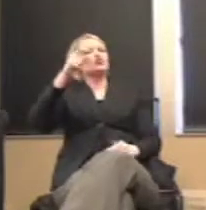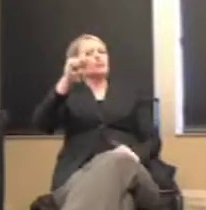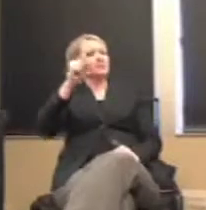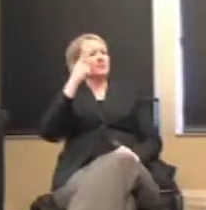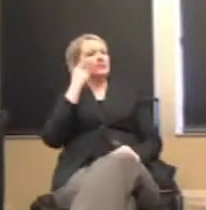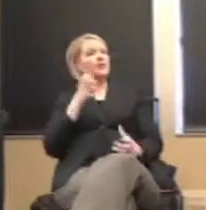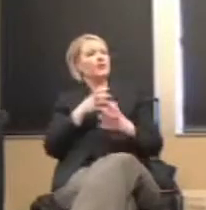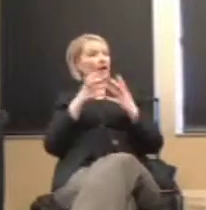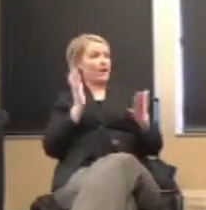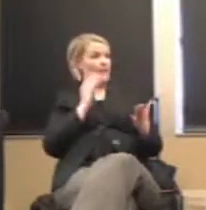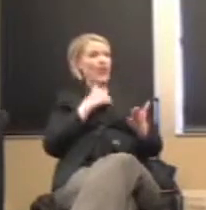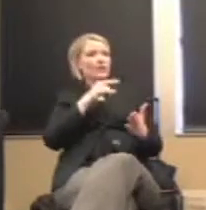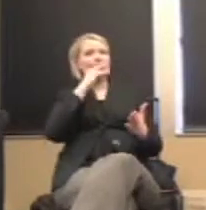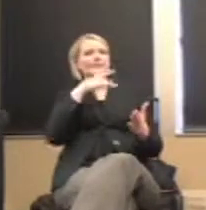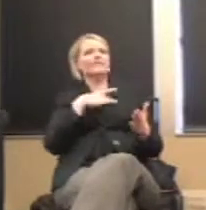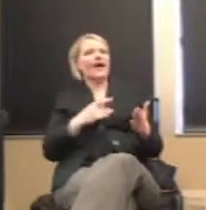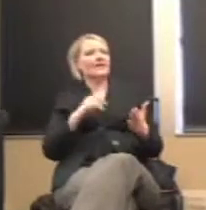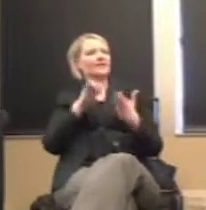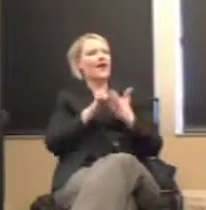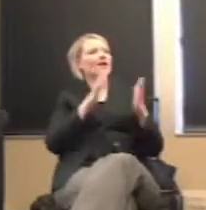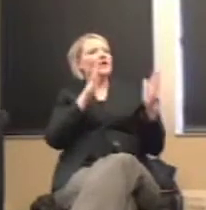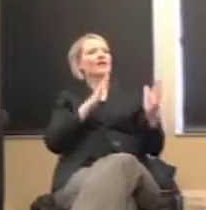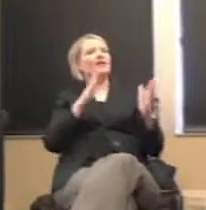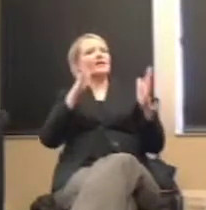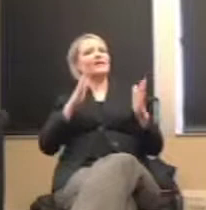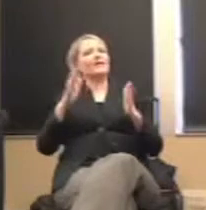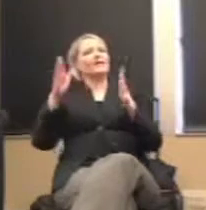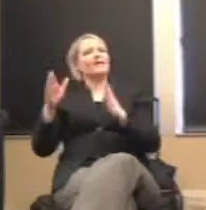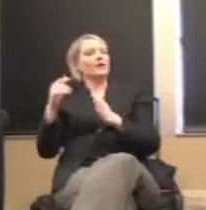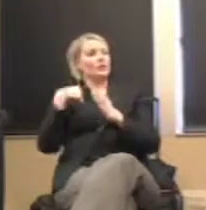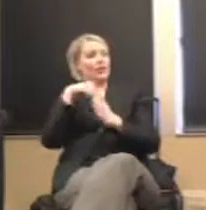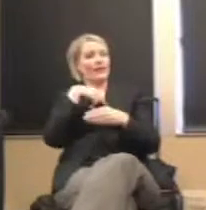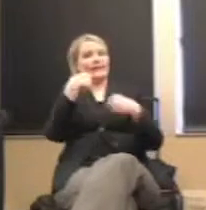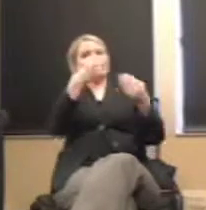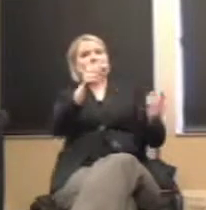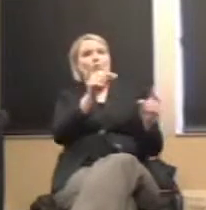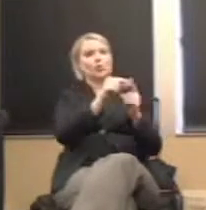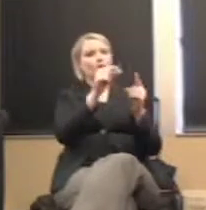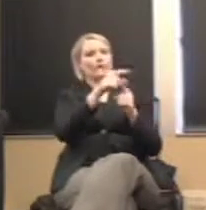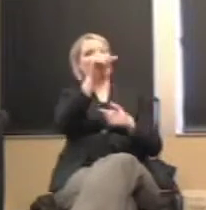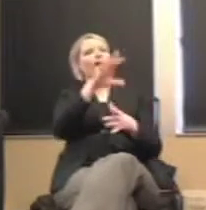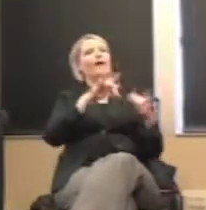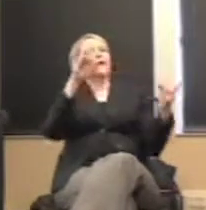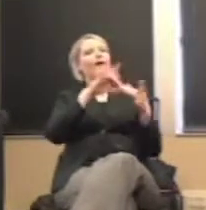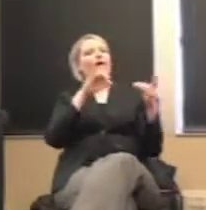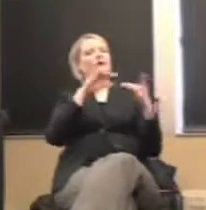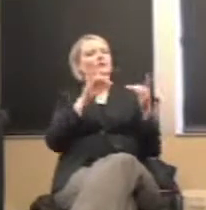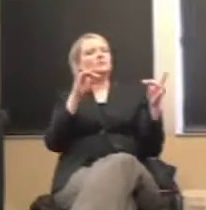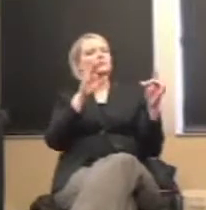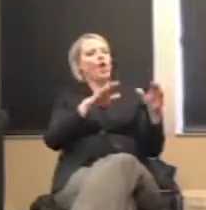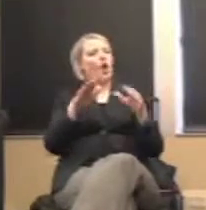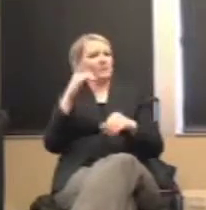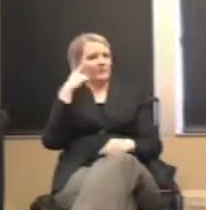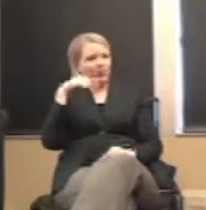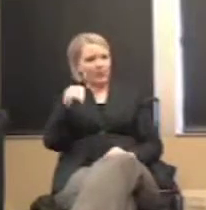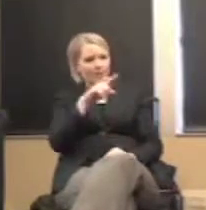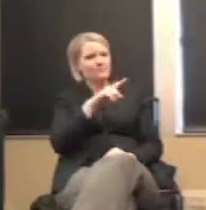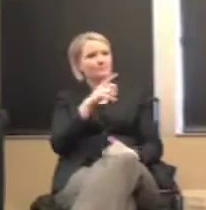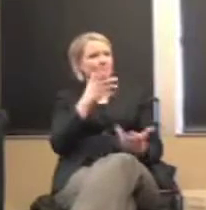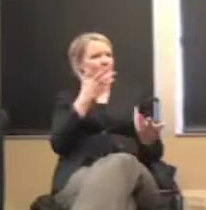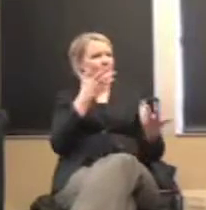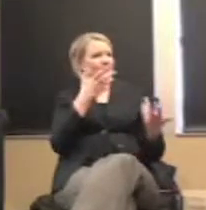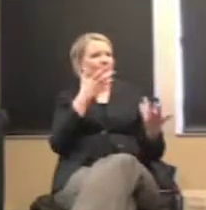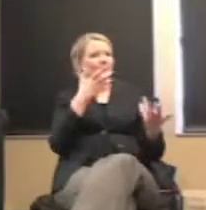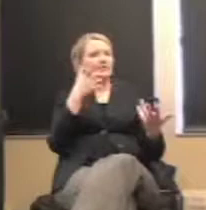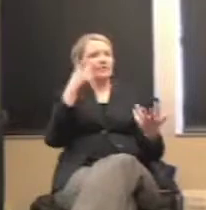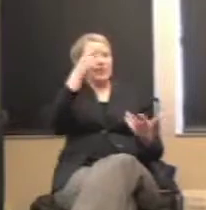to script. It's calming to them. So if we can give them the words, if we can give them the script, and then it just kind of gets